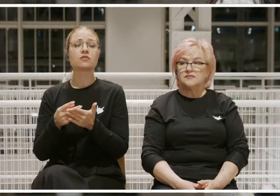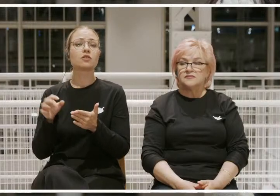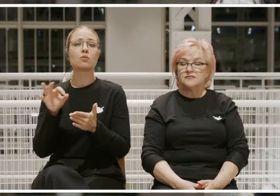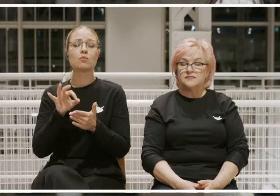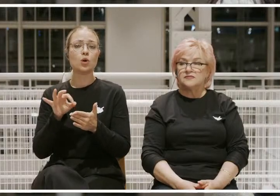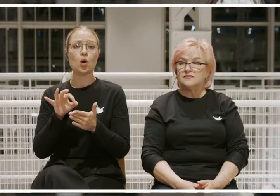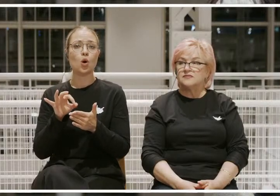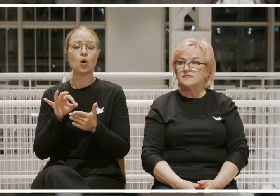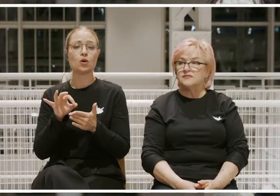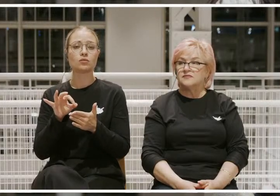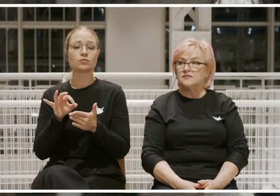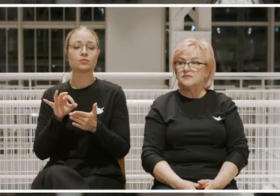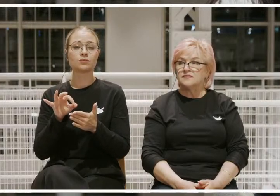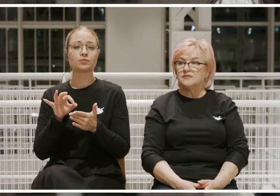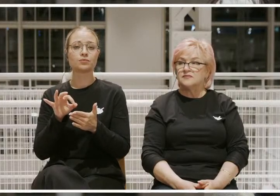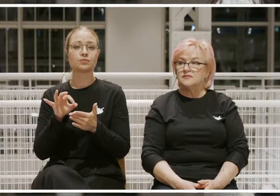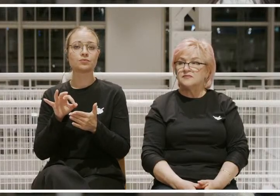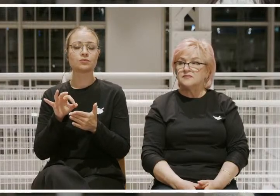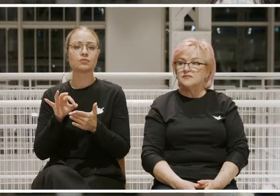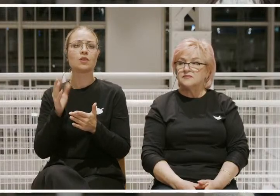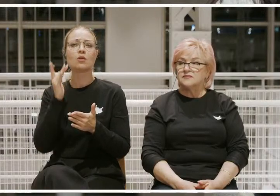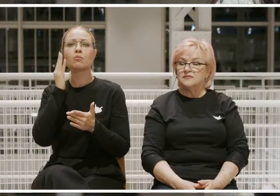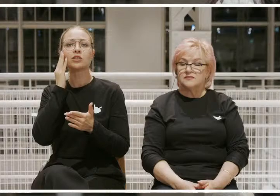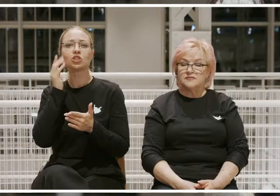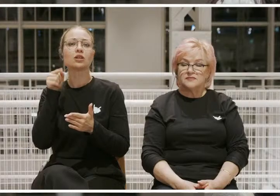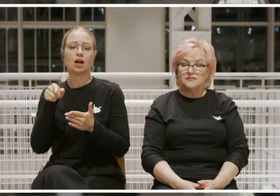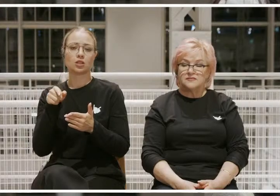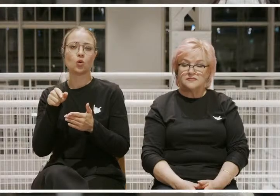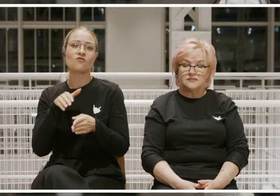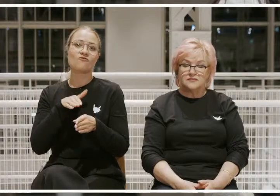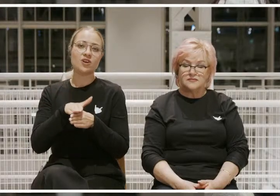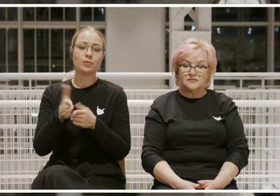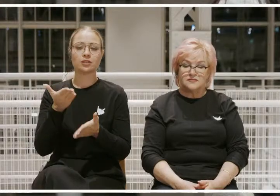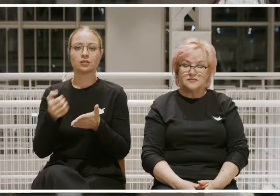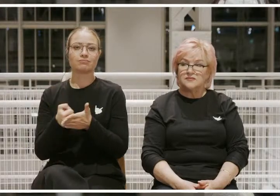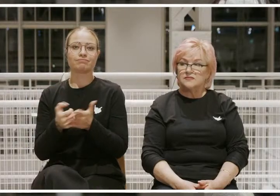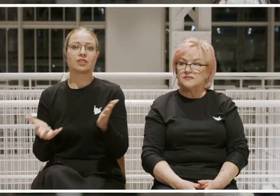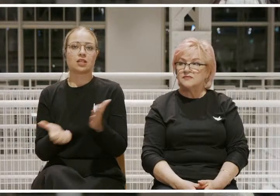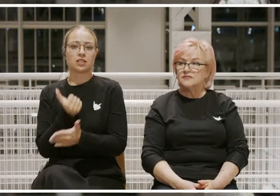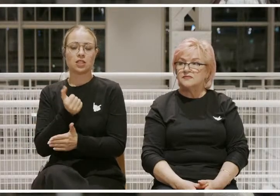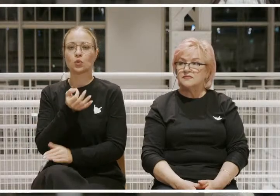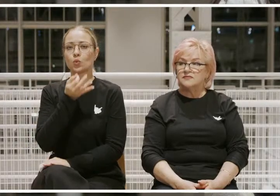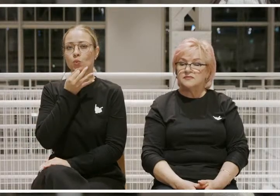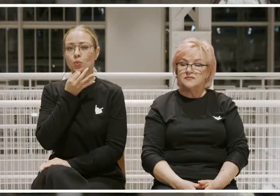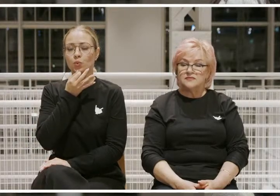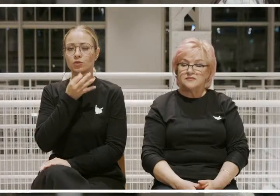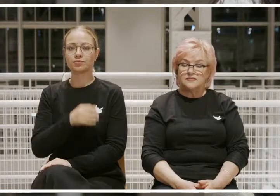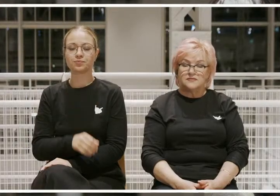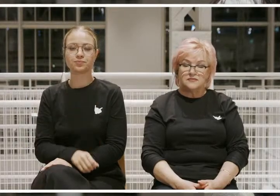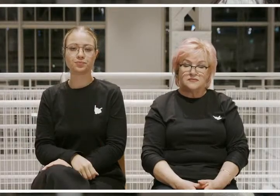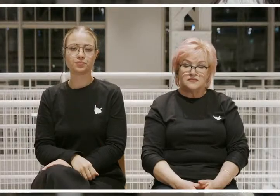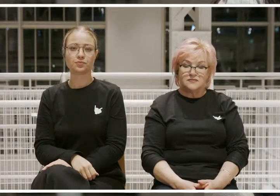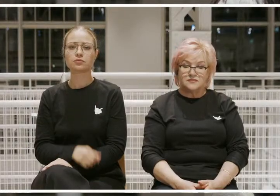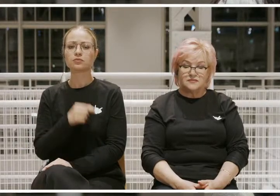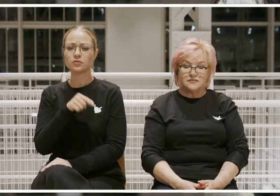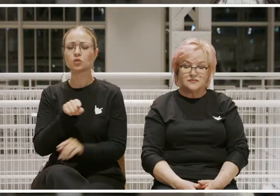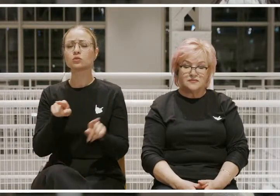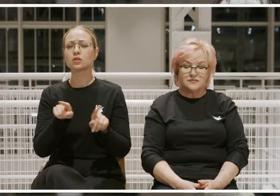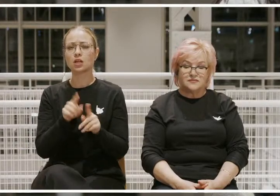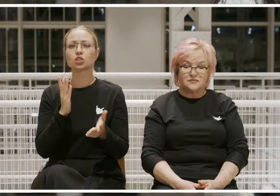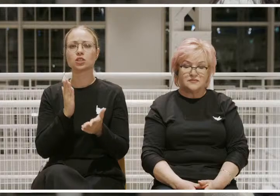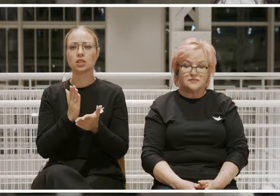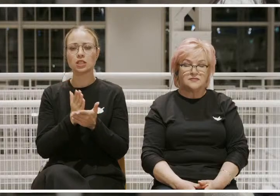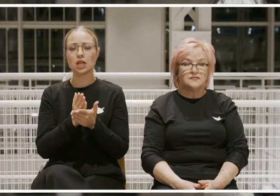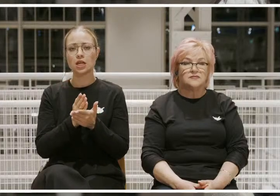modernist museum project by Miss van der Rohe and a school project by Pancho Guedes for the Zip Zap Circus, which